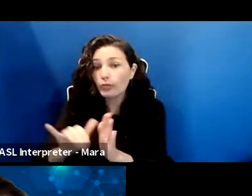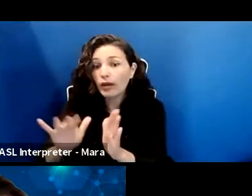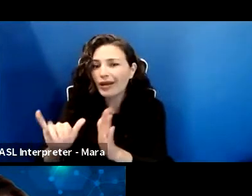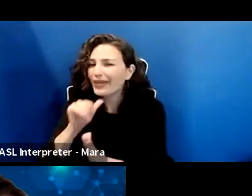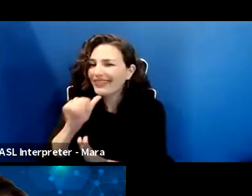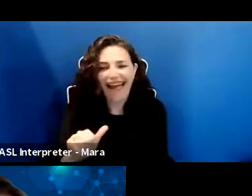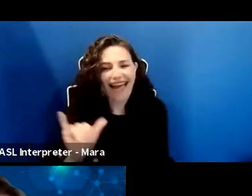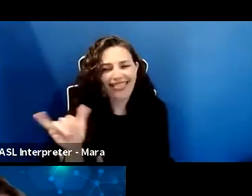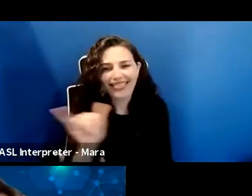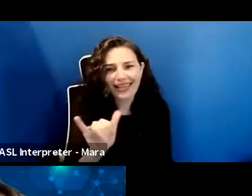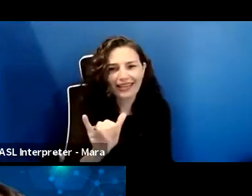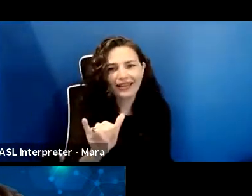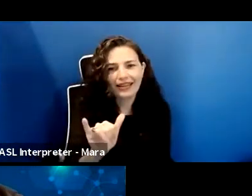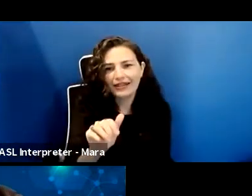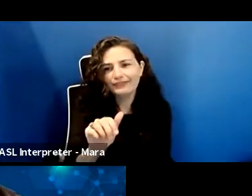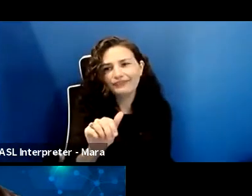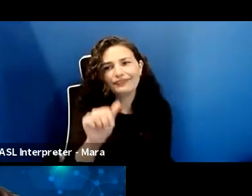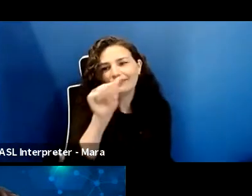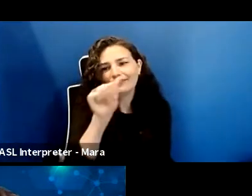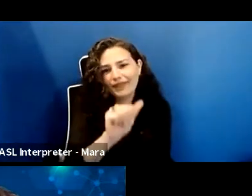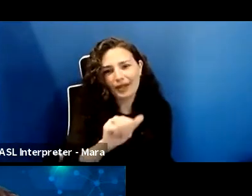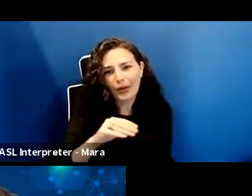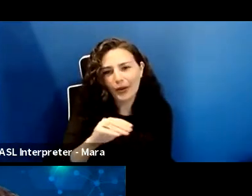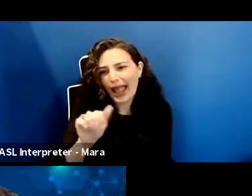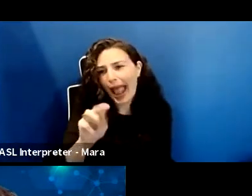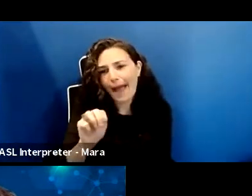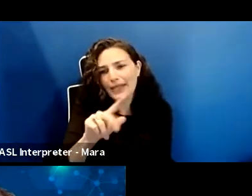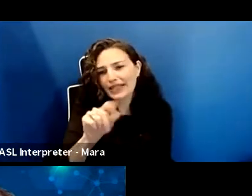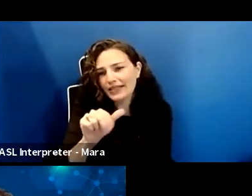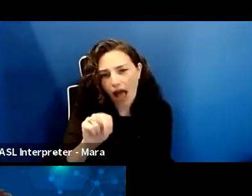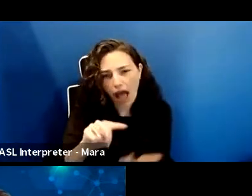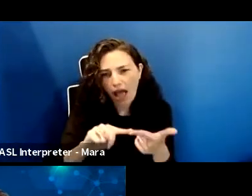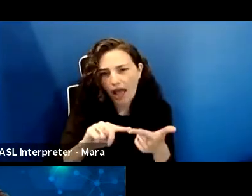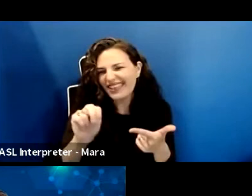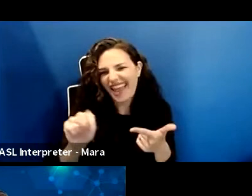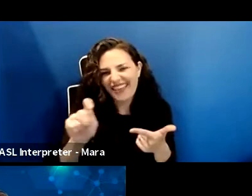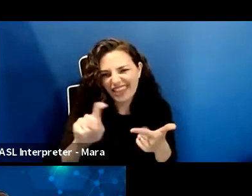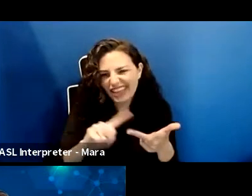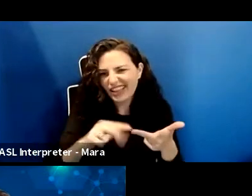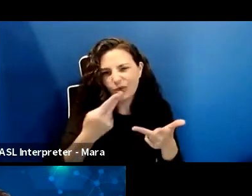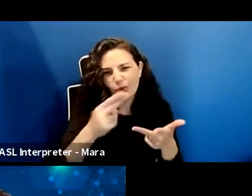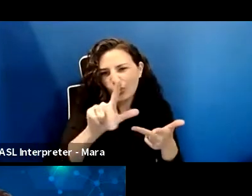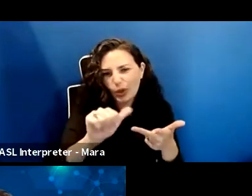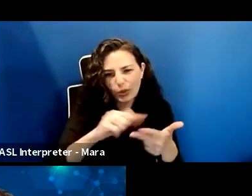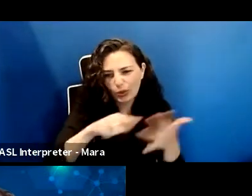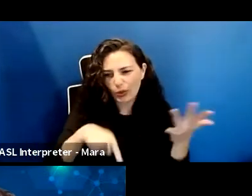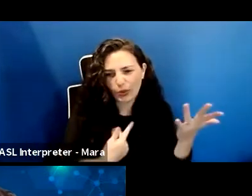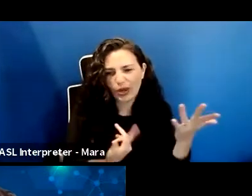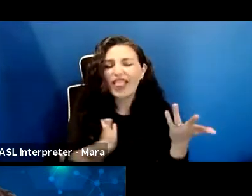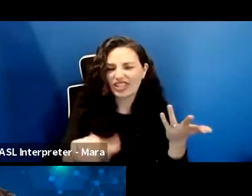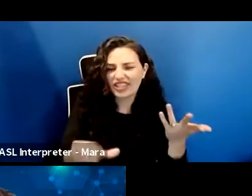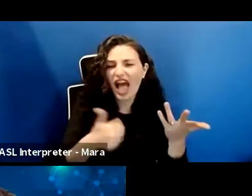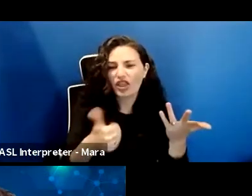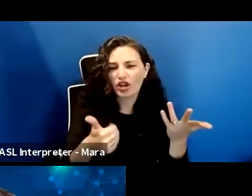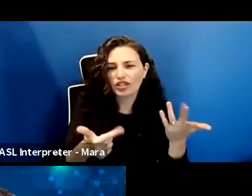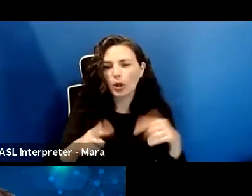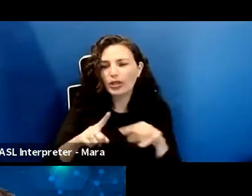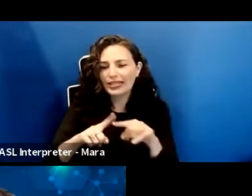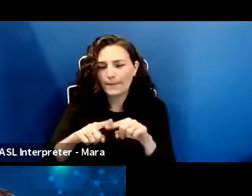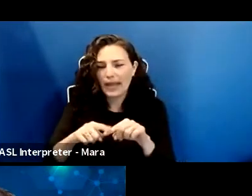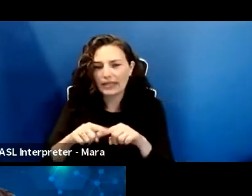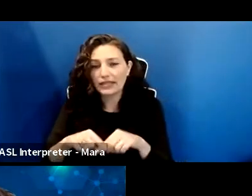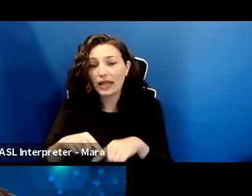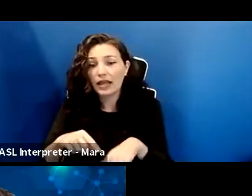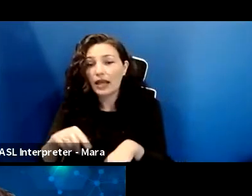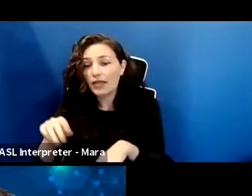like Amazon Prime or Netflix or Hulu. We have tons of other agreements that you saw that work for that. Micro can go to film festivals.